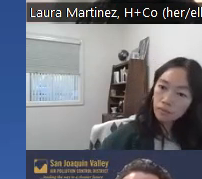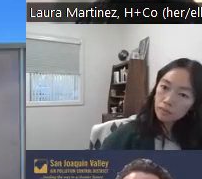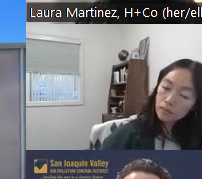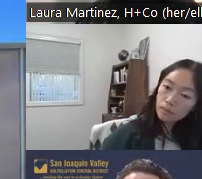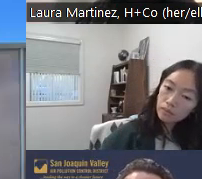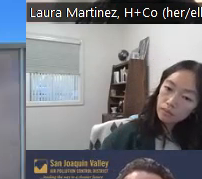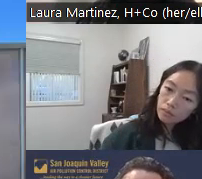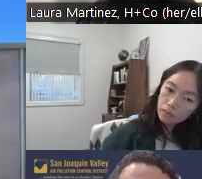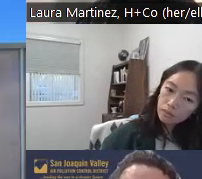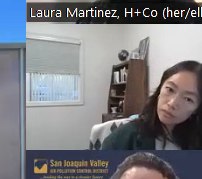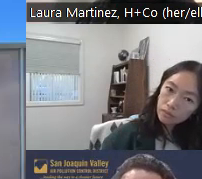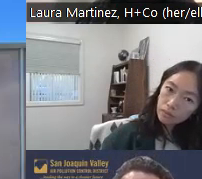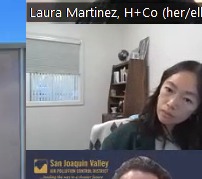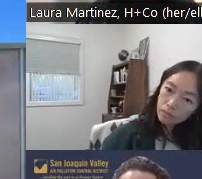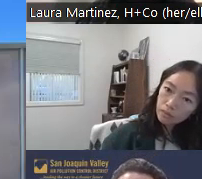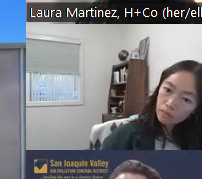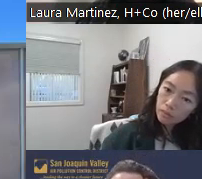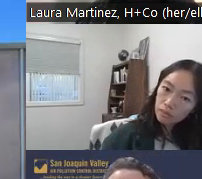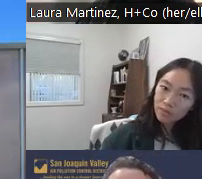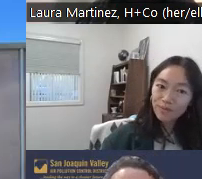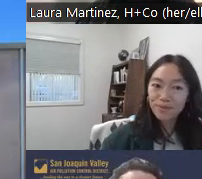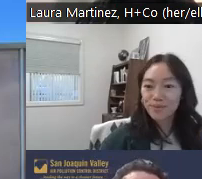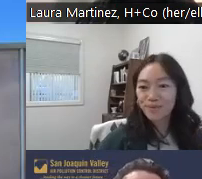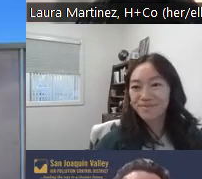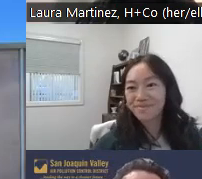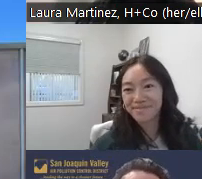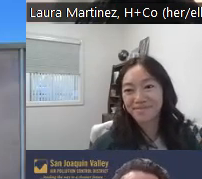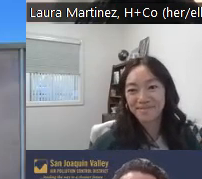And then our van, our beautiful wrapped van.